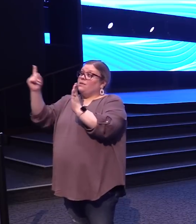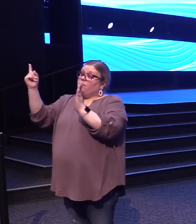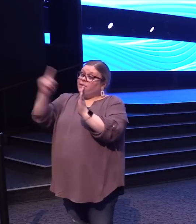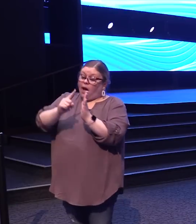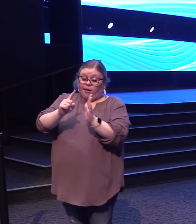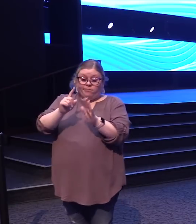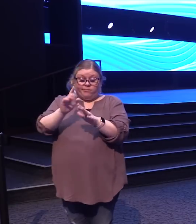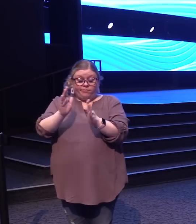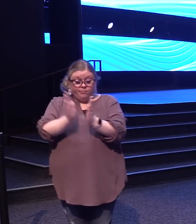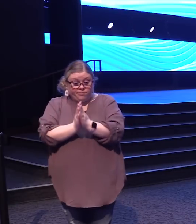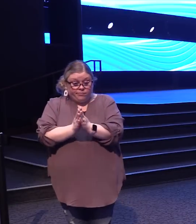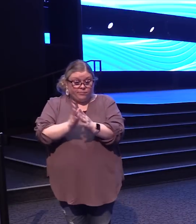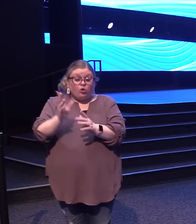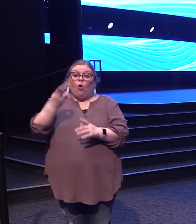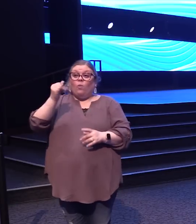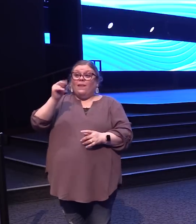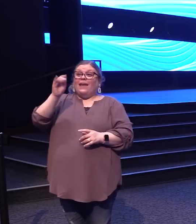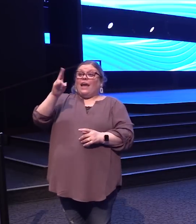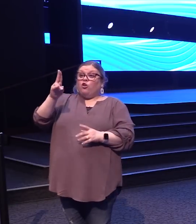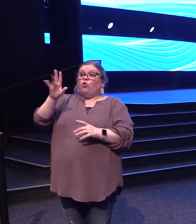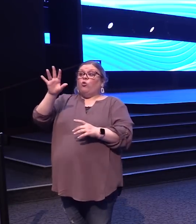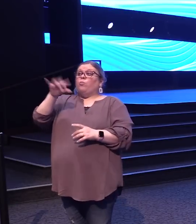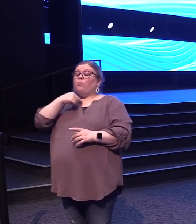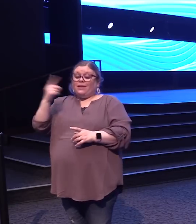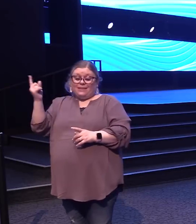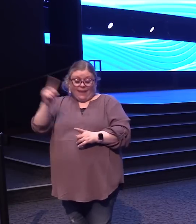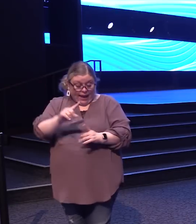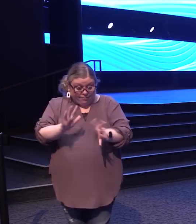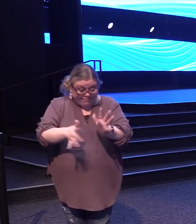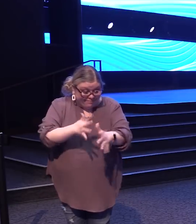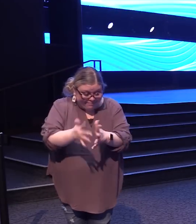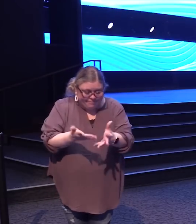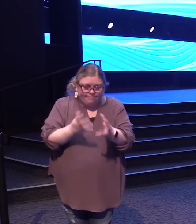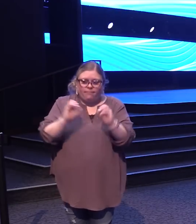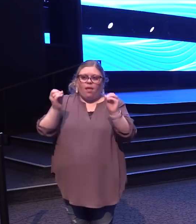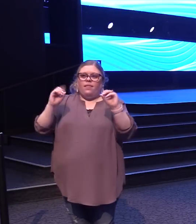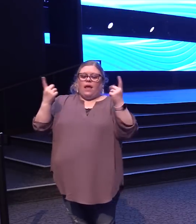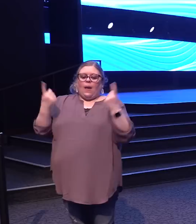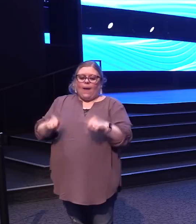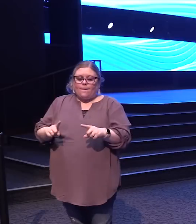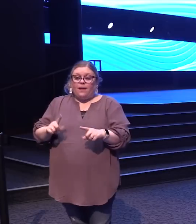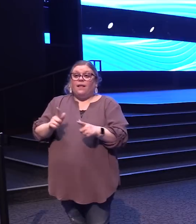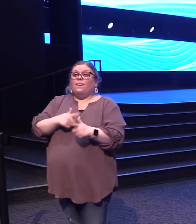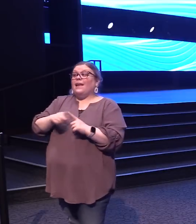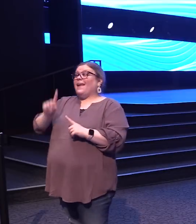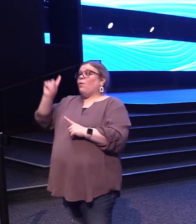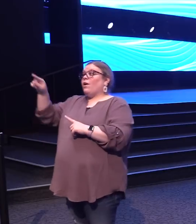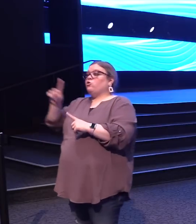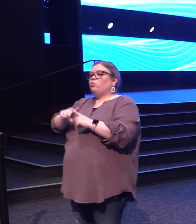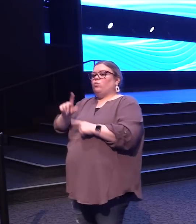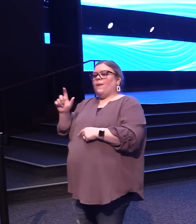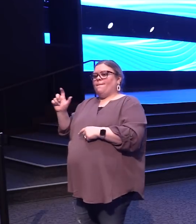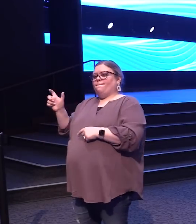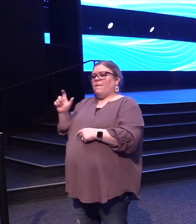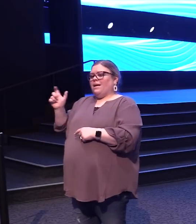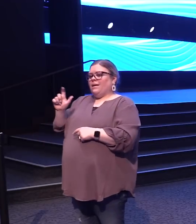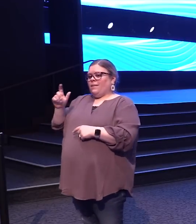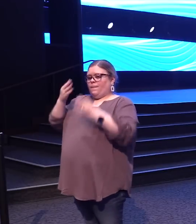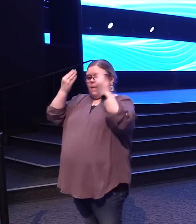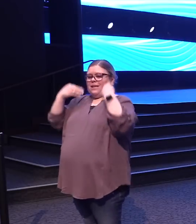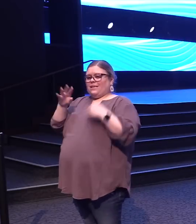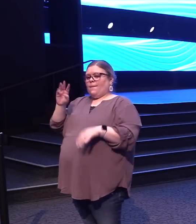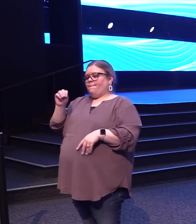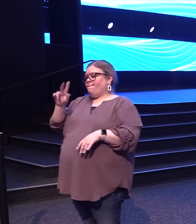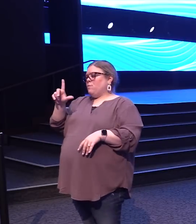his thing. So the Hindu priest came and did his thing and nothing happened. And then he went to the Muslim mullah and asked him to